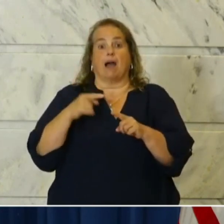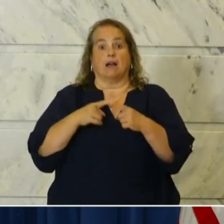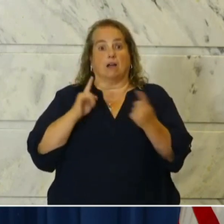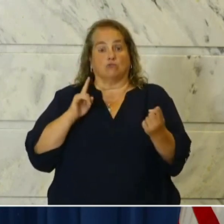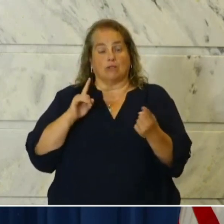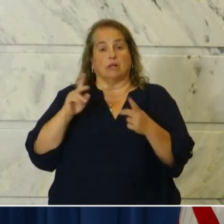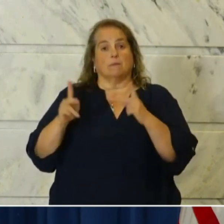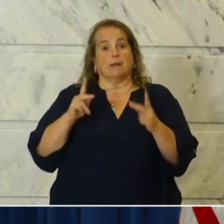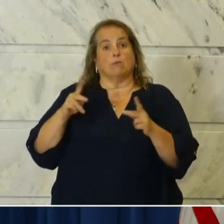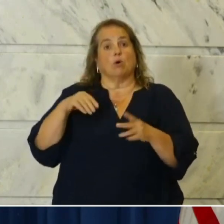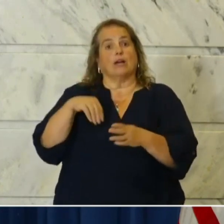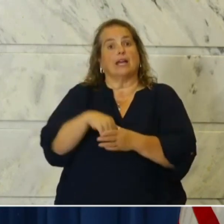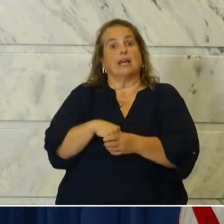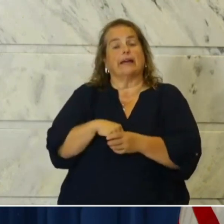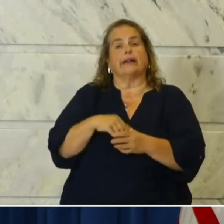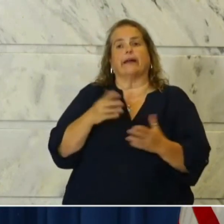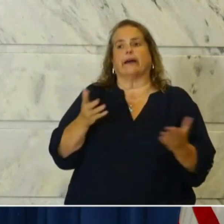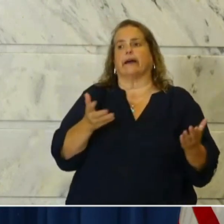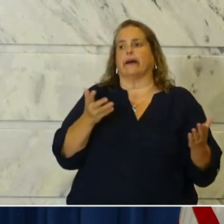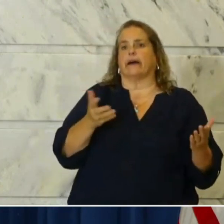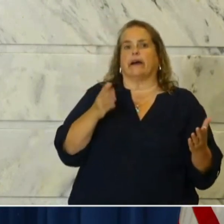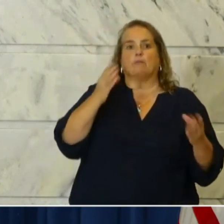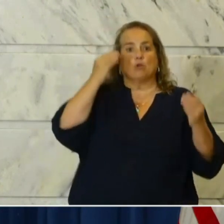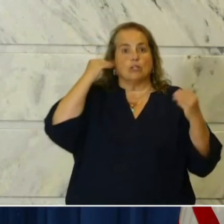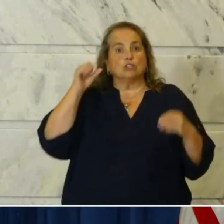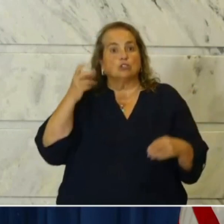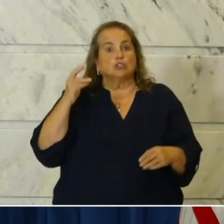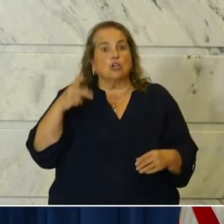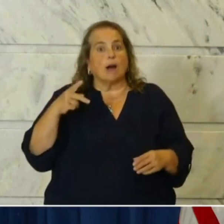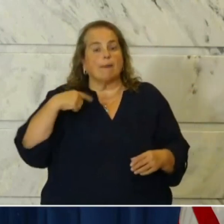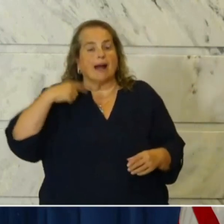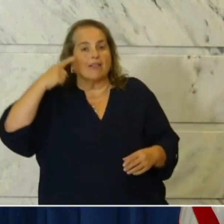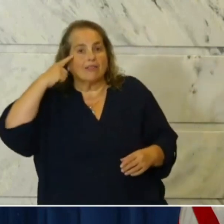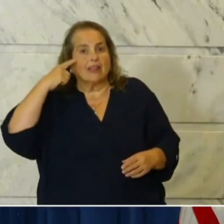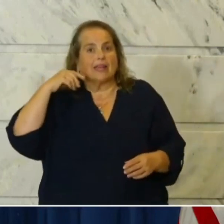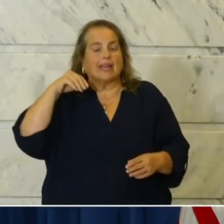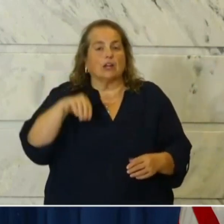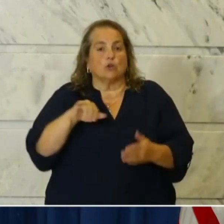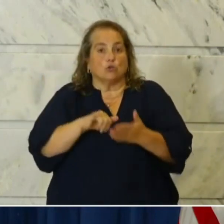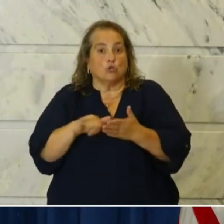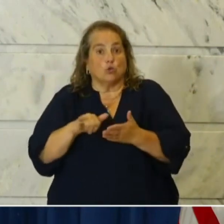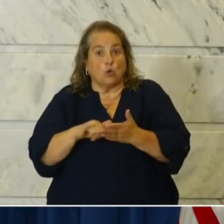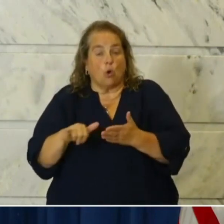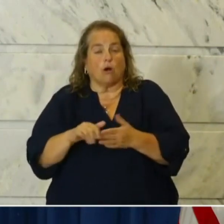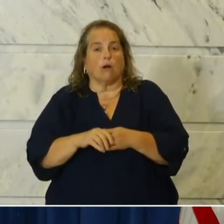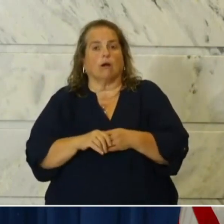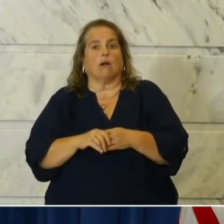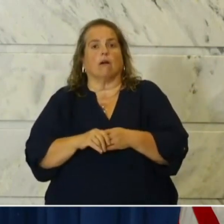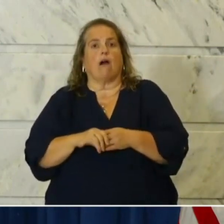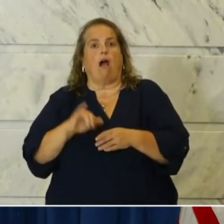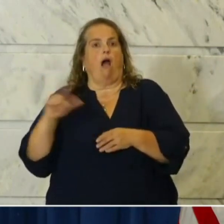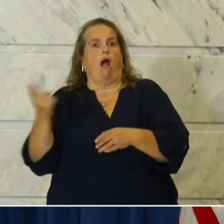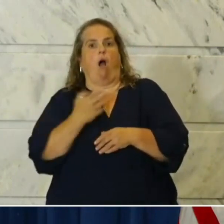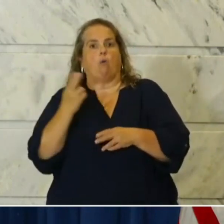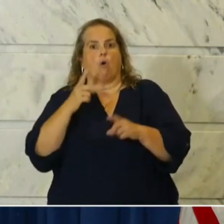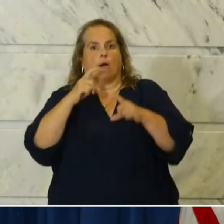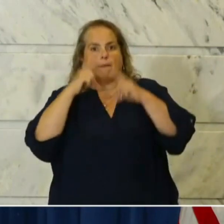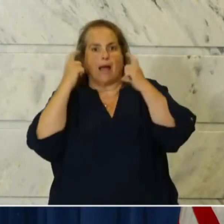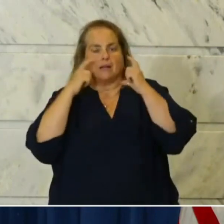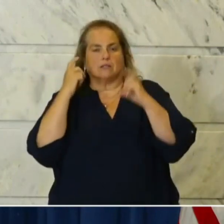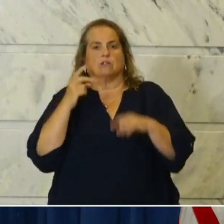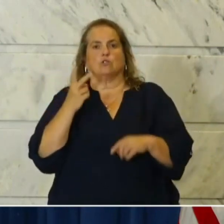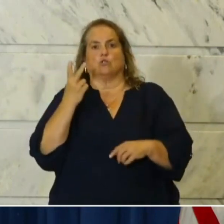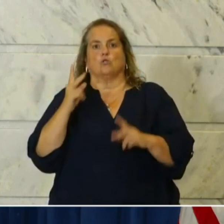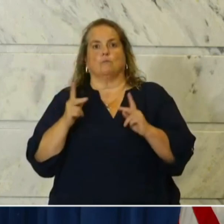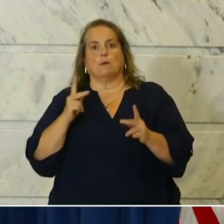people in a beauty shop, I think, in New York, all wore masks, and 2 people who